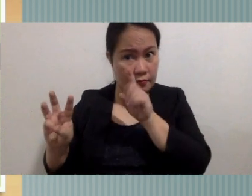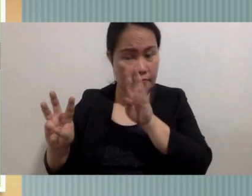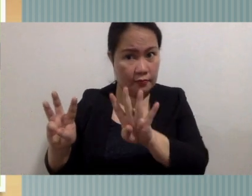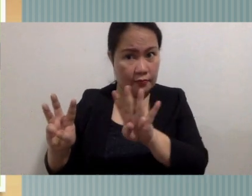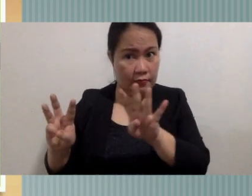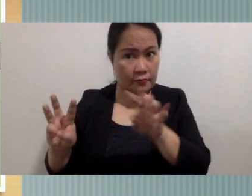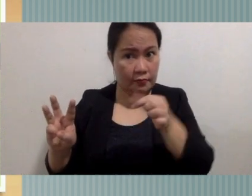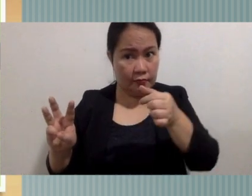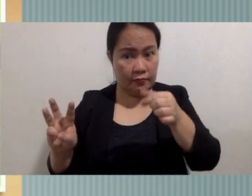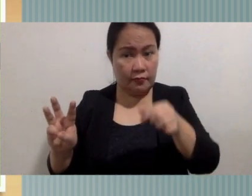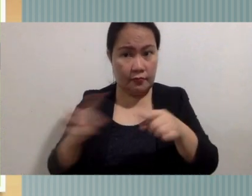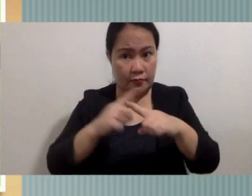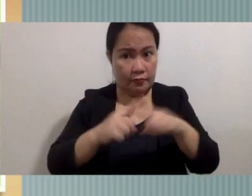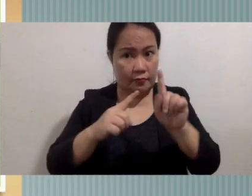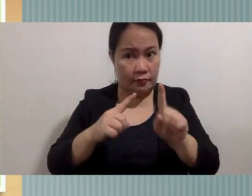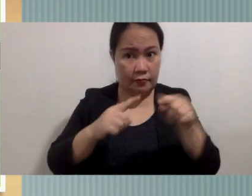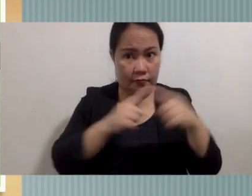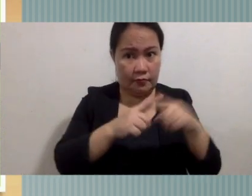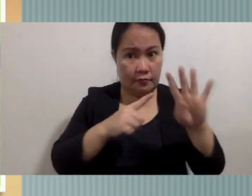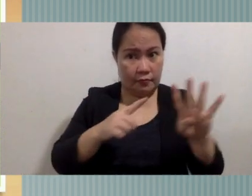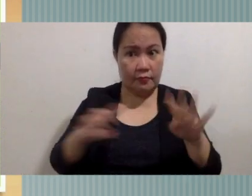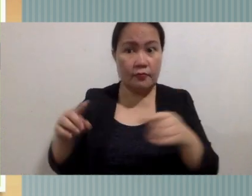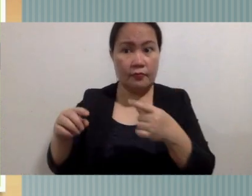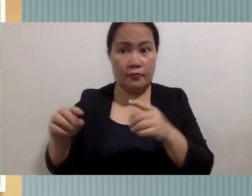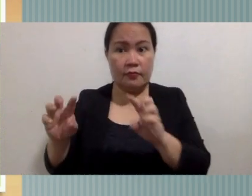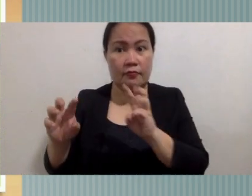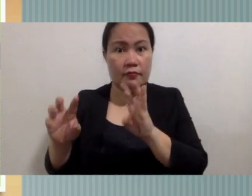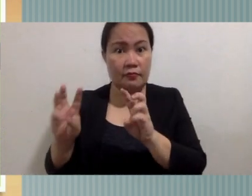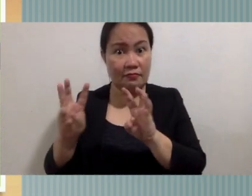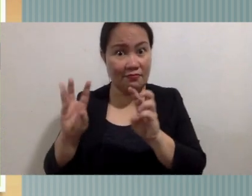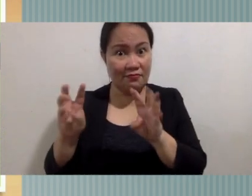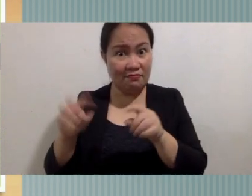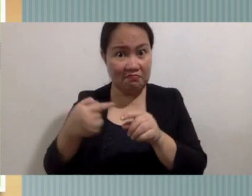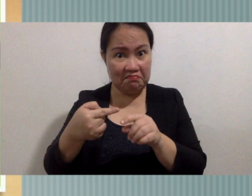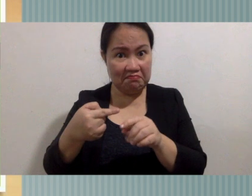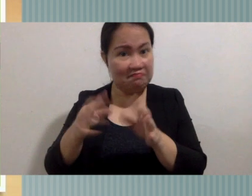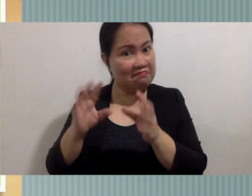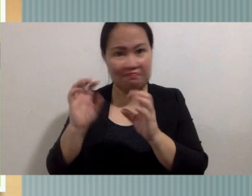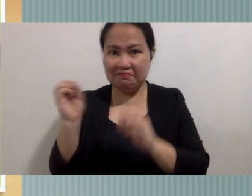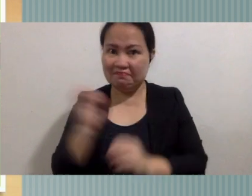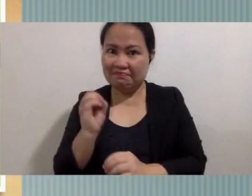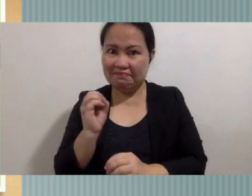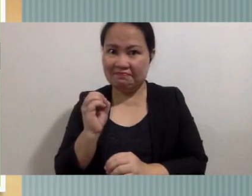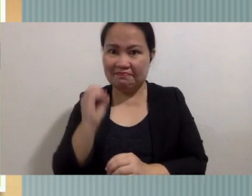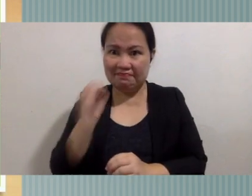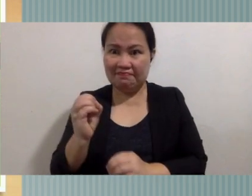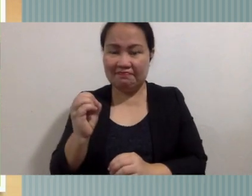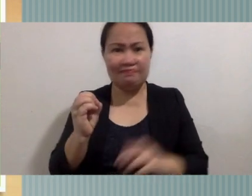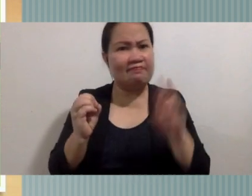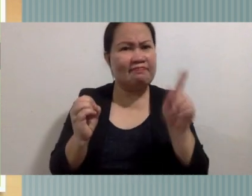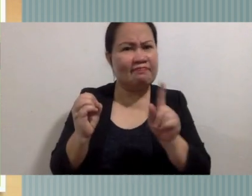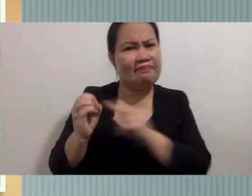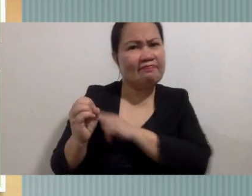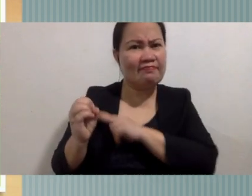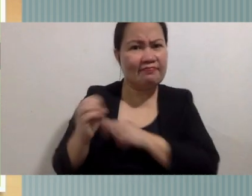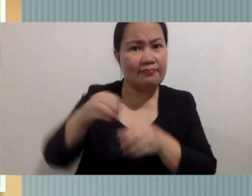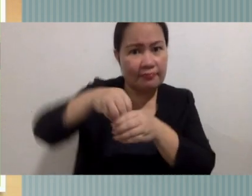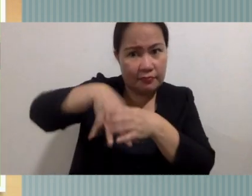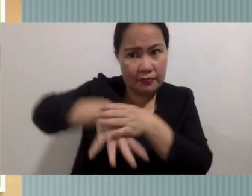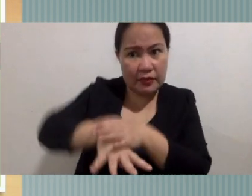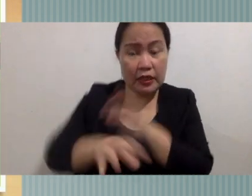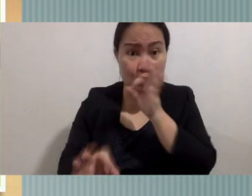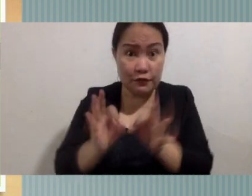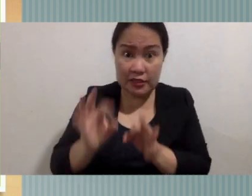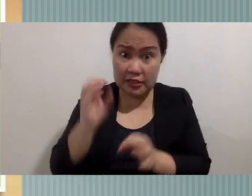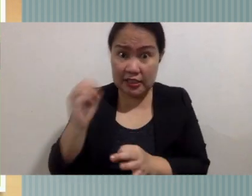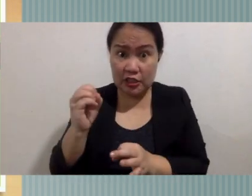4 times 1, that is 4 times 4, that is 16. So we will have 0. So kagaya